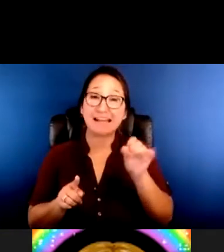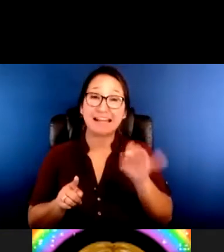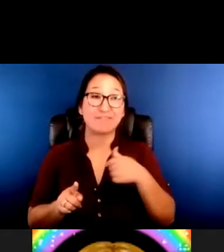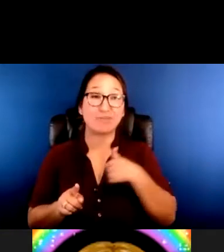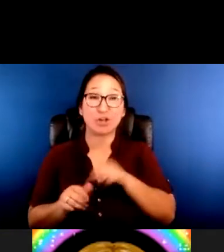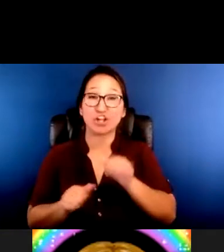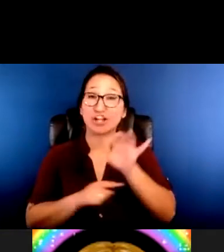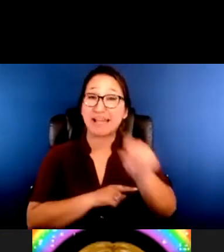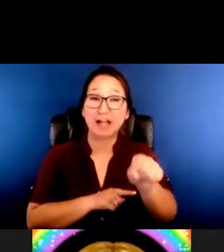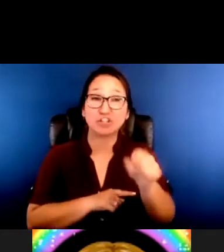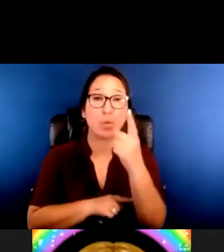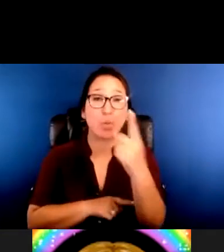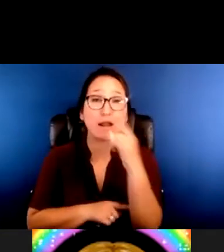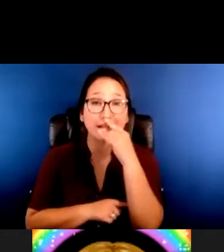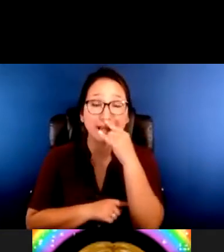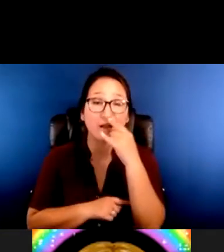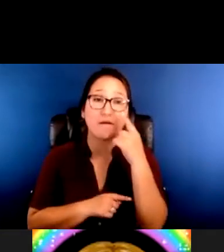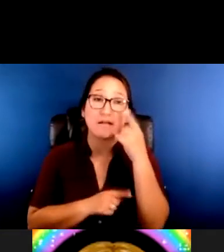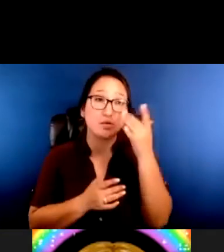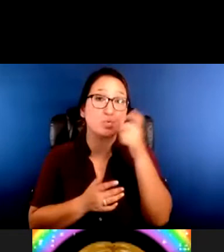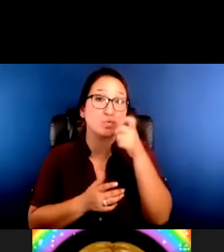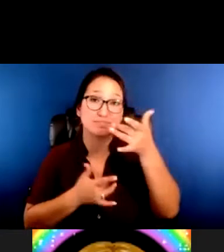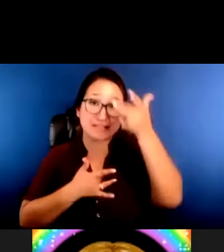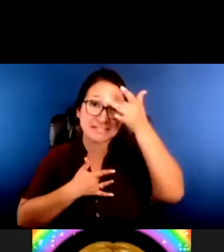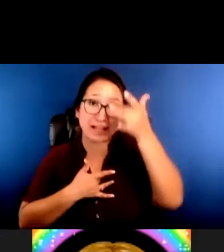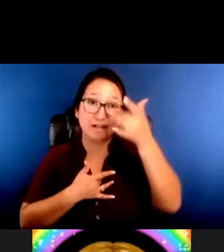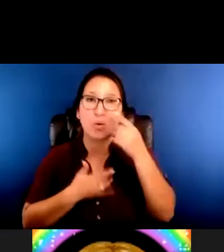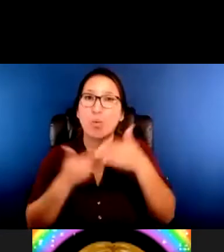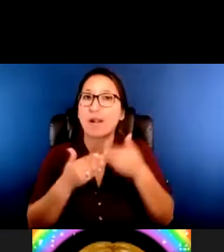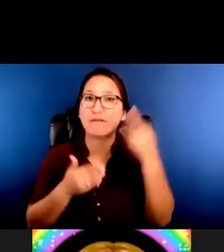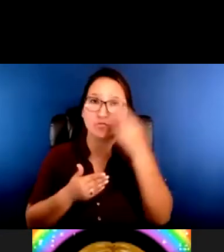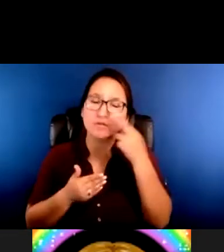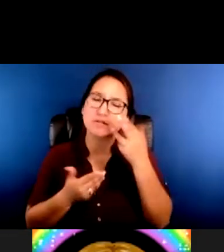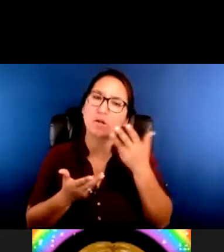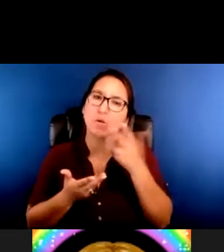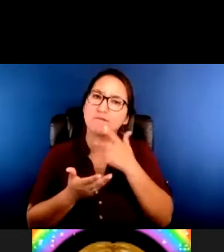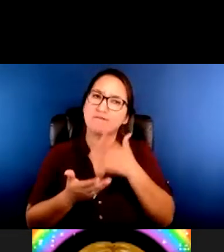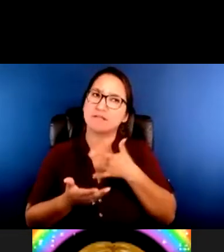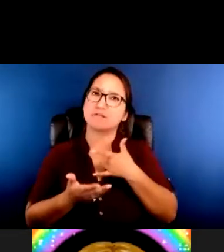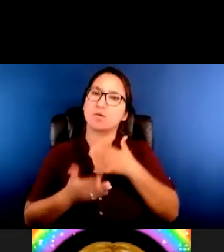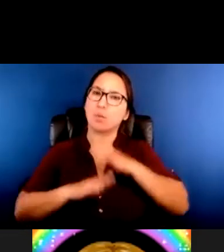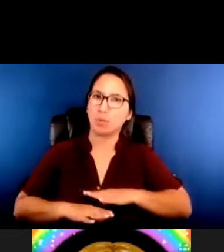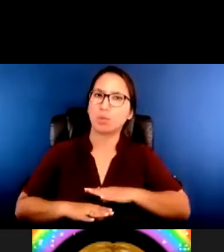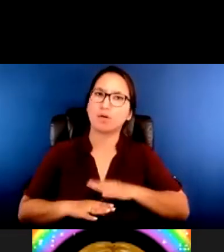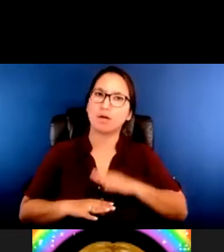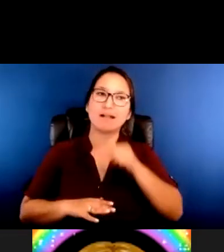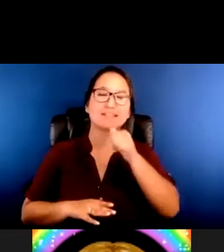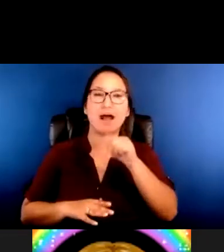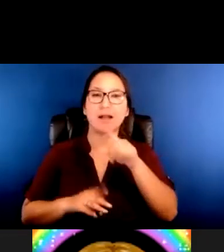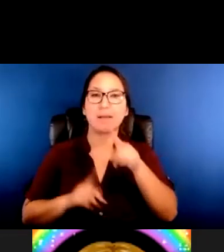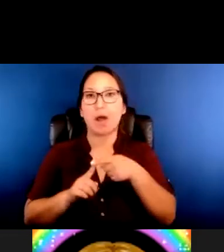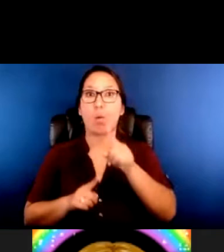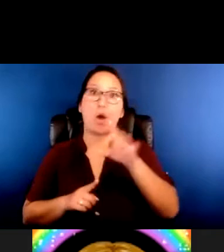reason, then it's worth it because we were able to do it. And we're not about 100% every kid, but we try to get